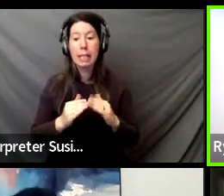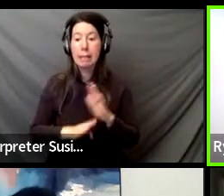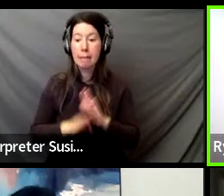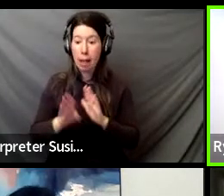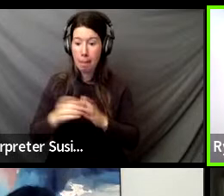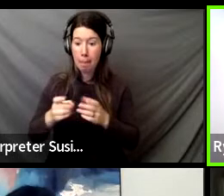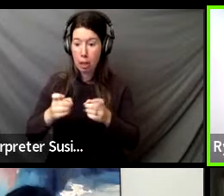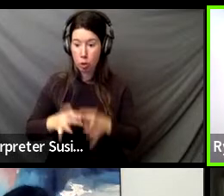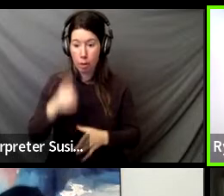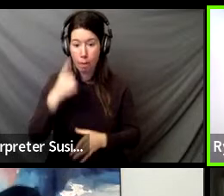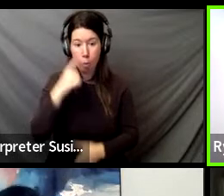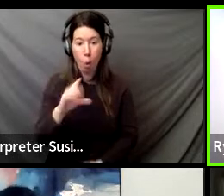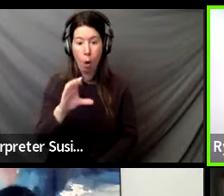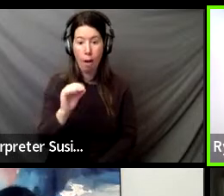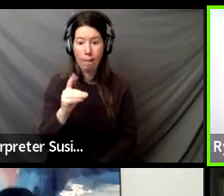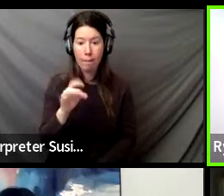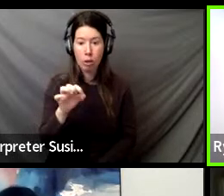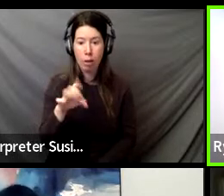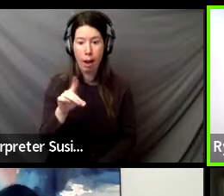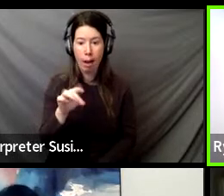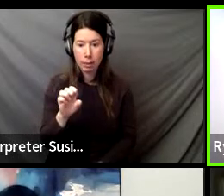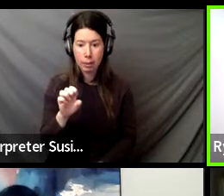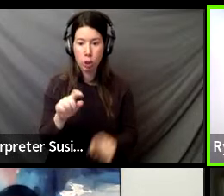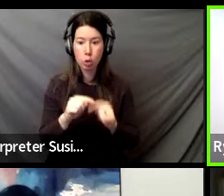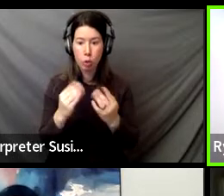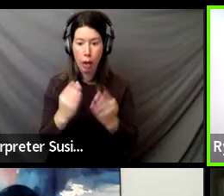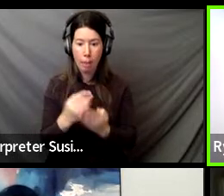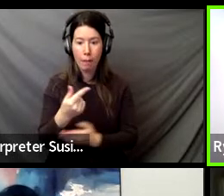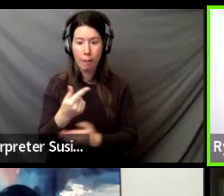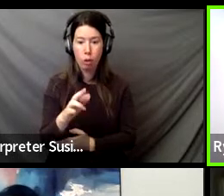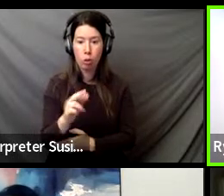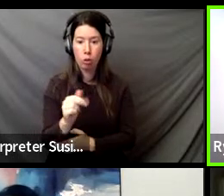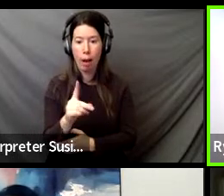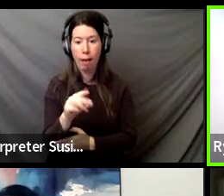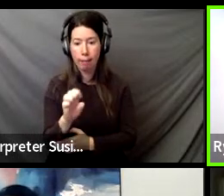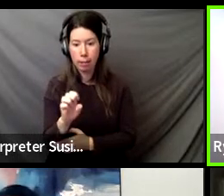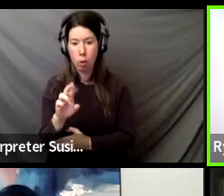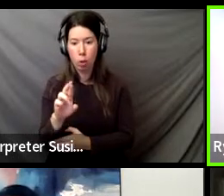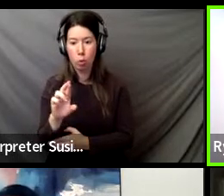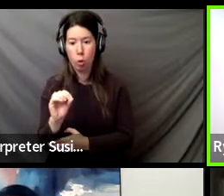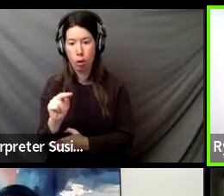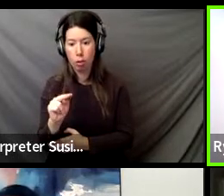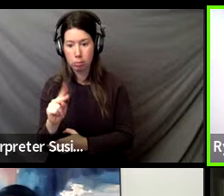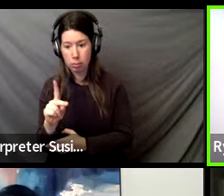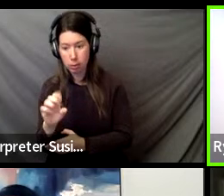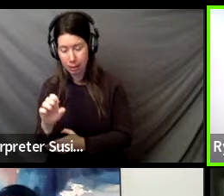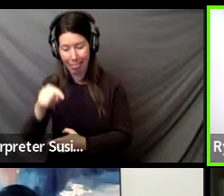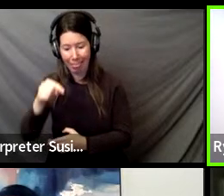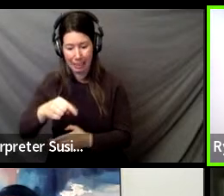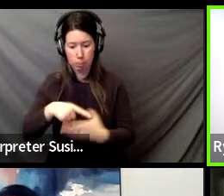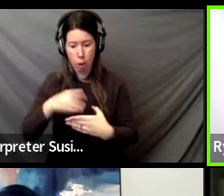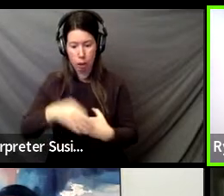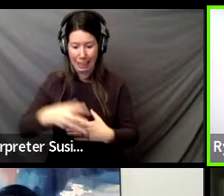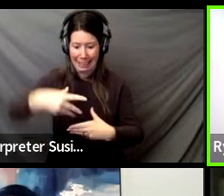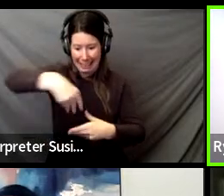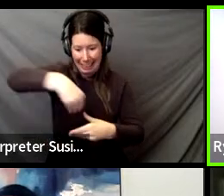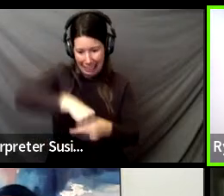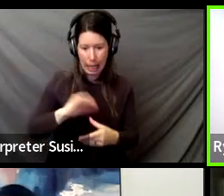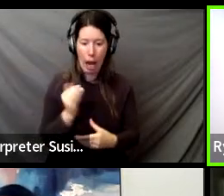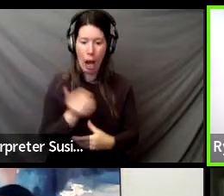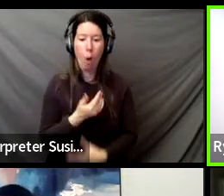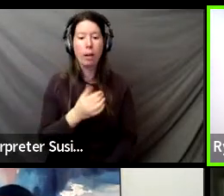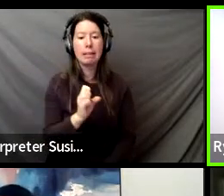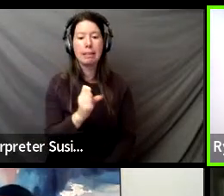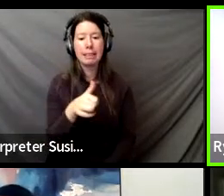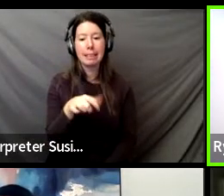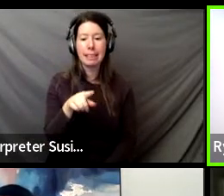Confederated Tribes of Grand Ronde. This project area is within our ceded lands.